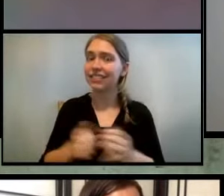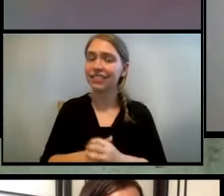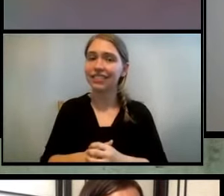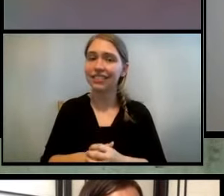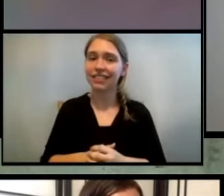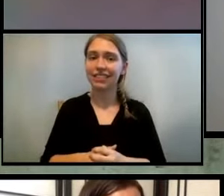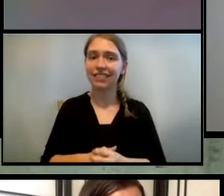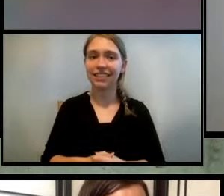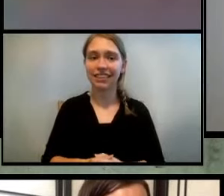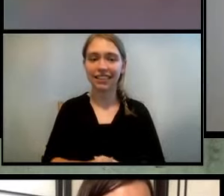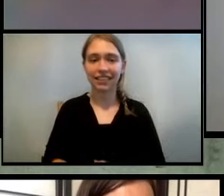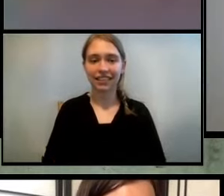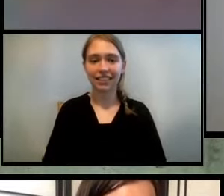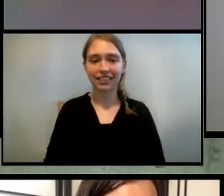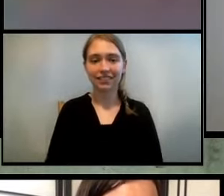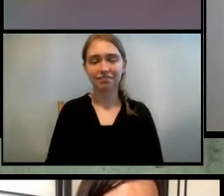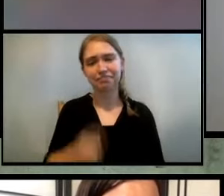Yeah.